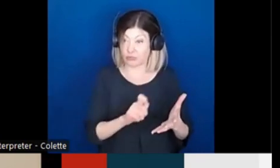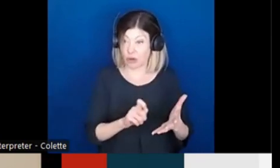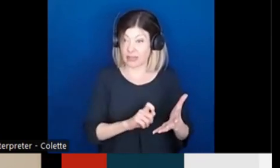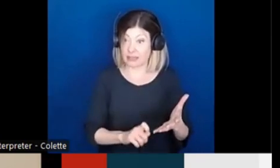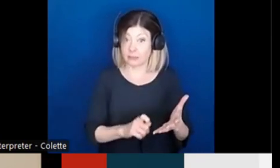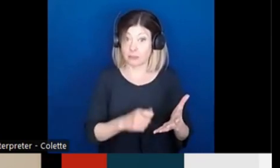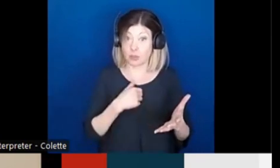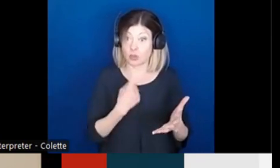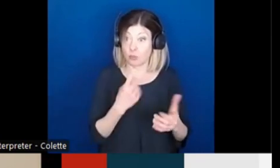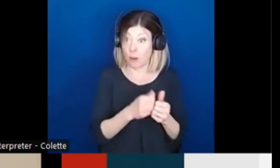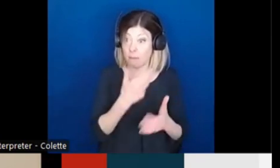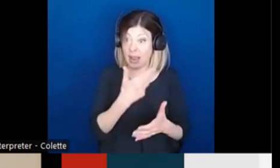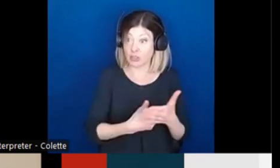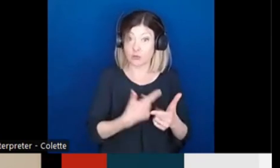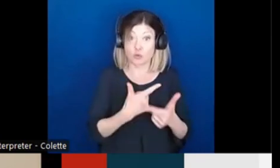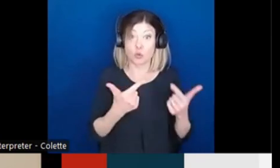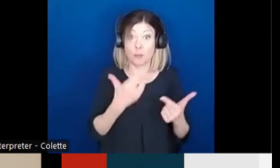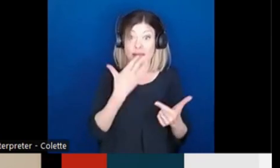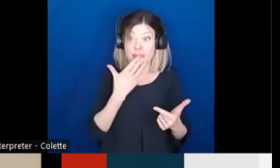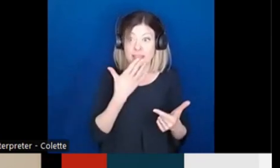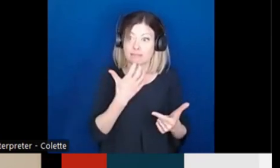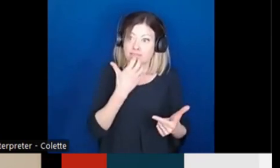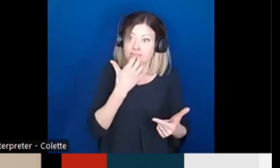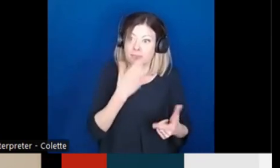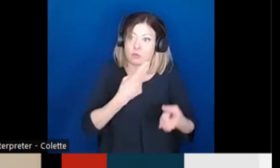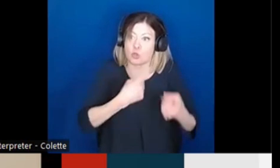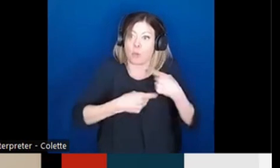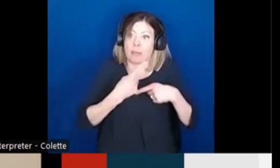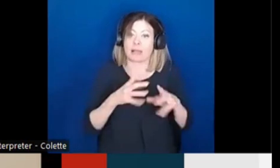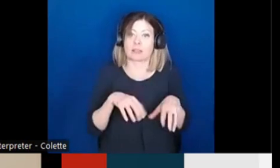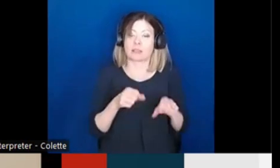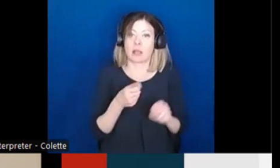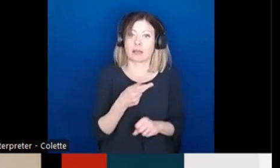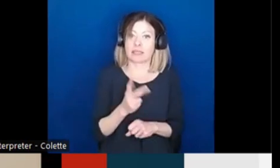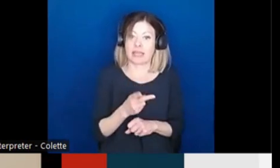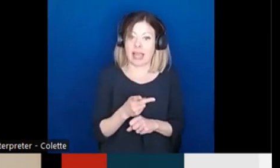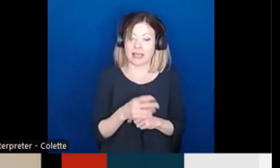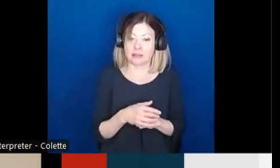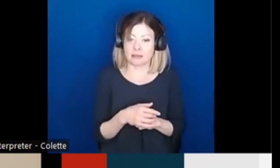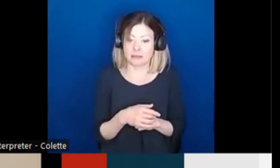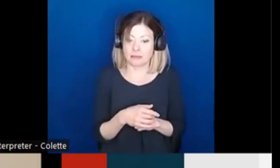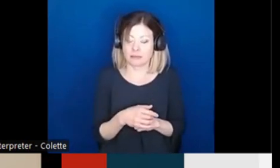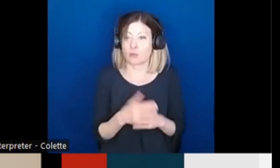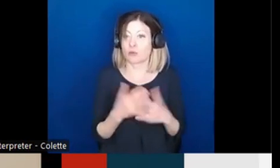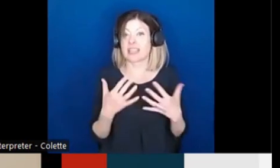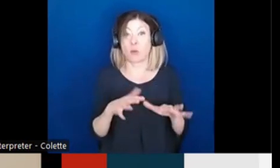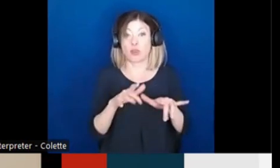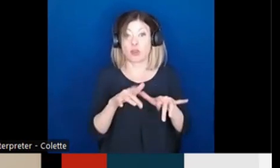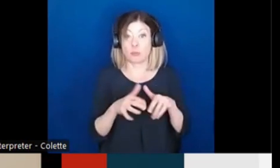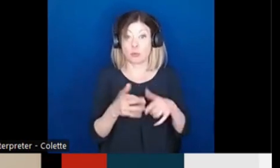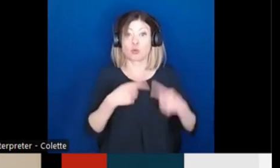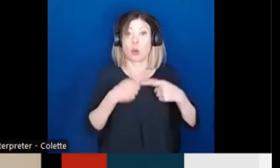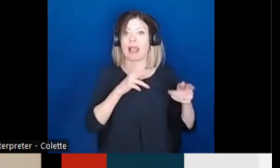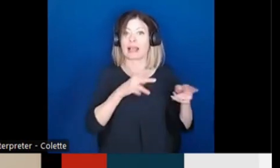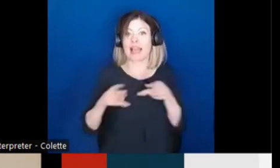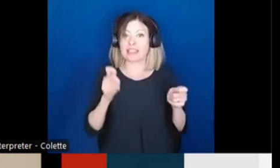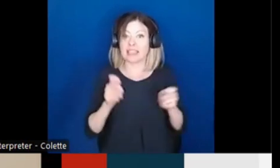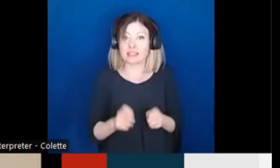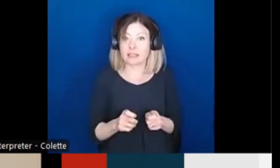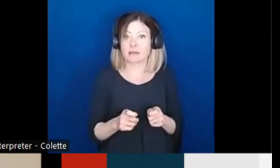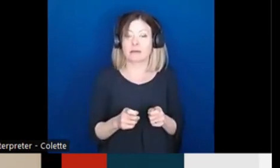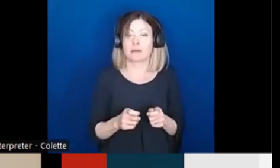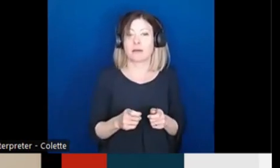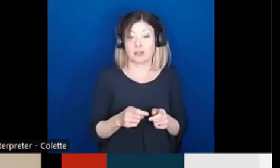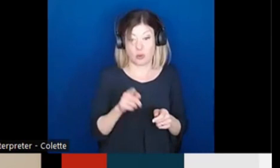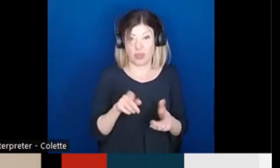mistakes on one page, you've got to start again. We're used to being able to just change really quickly, so much more time